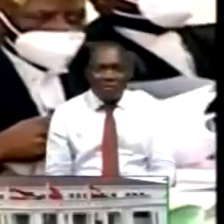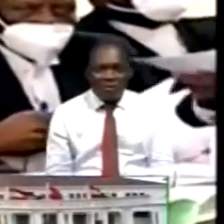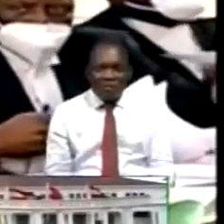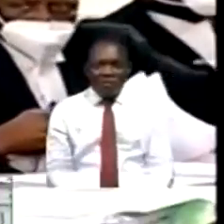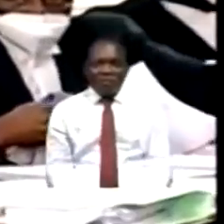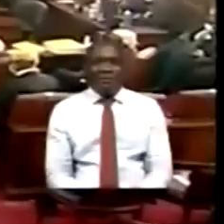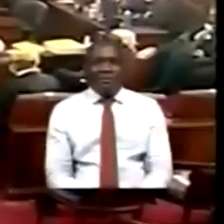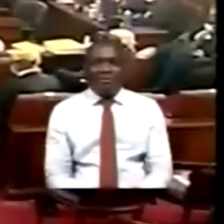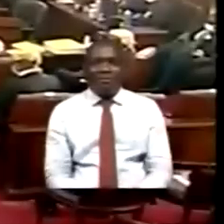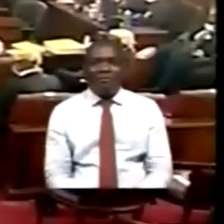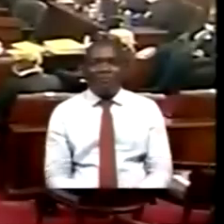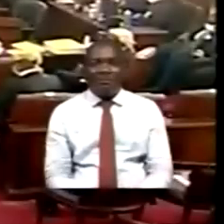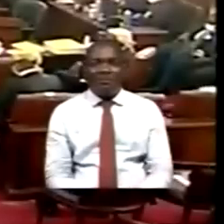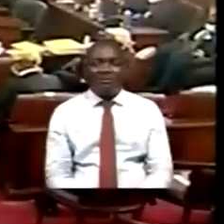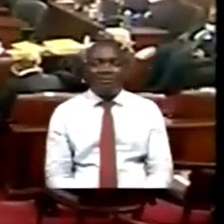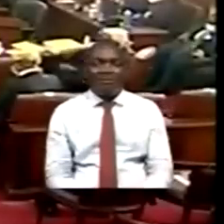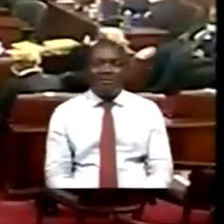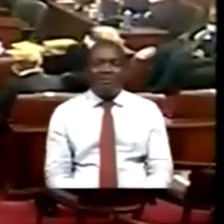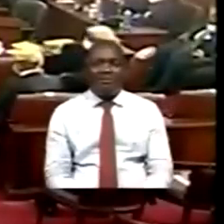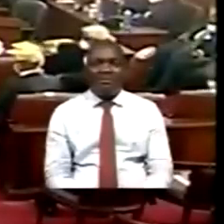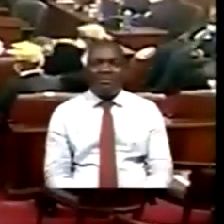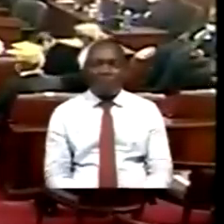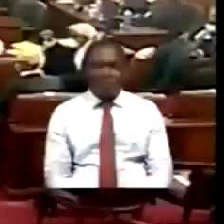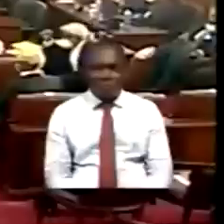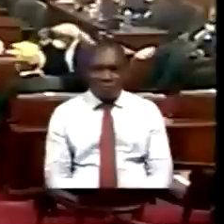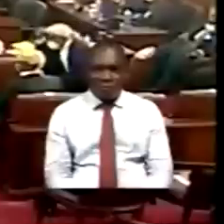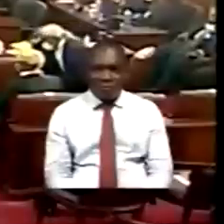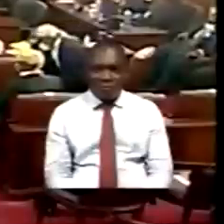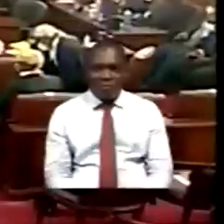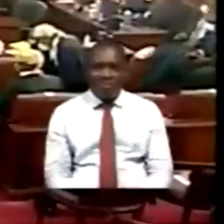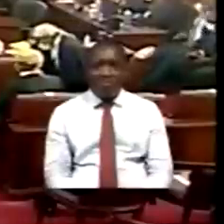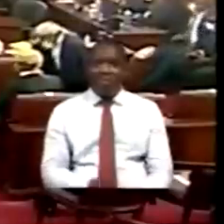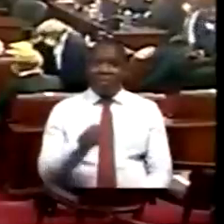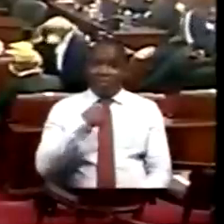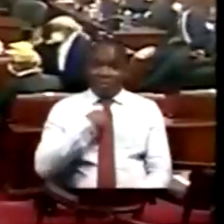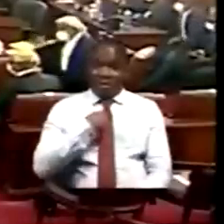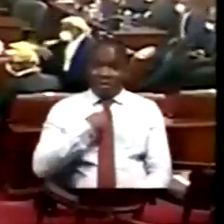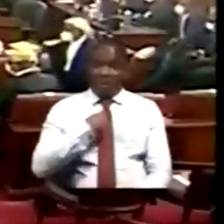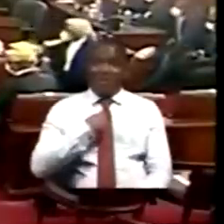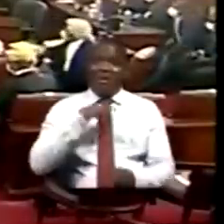My Lord, do I have the right to respond?